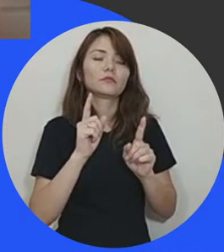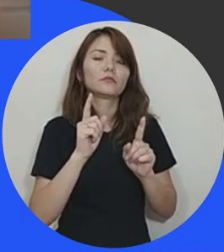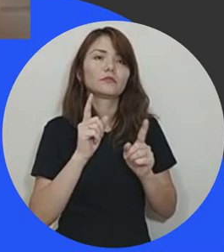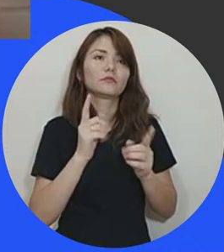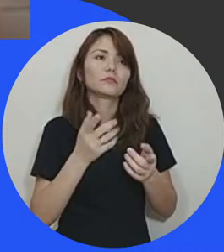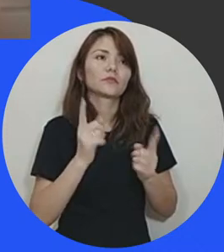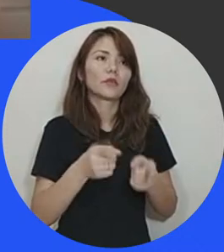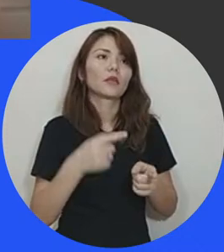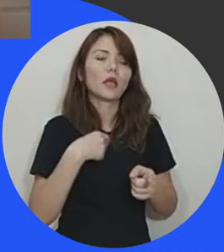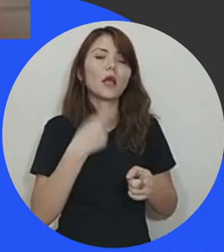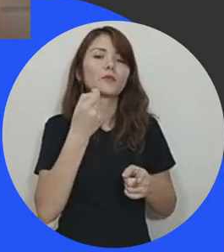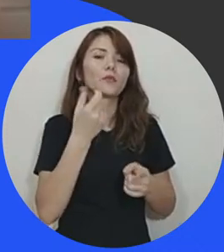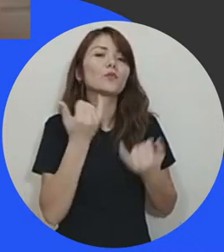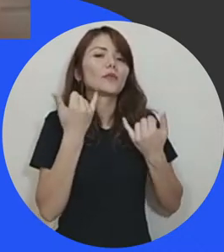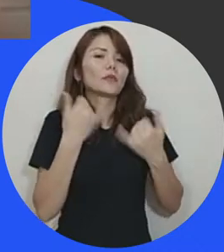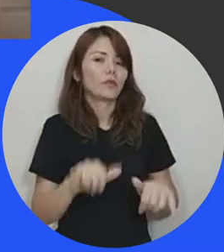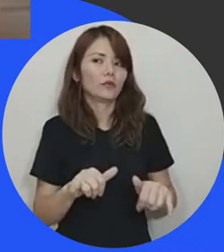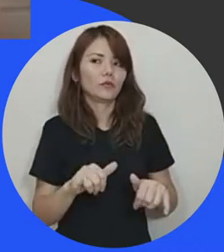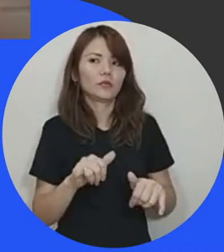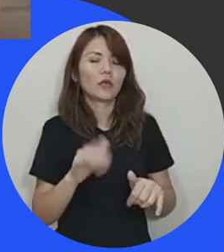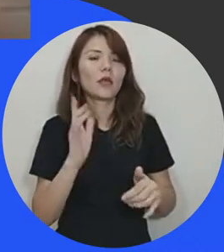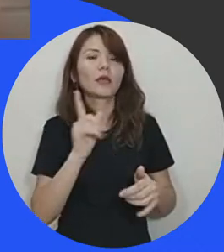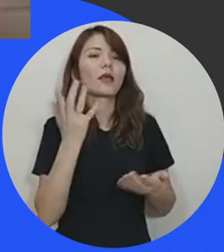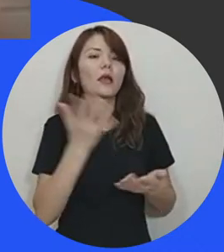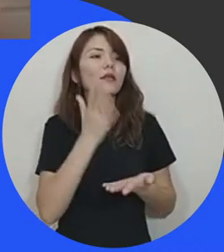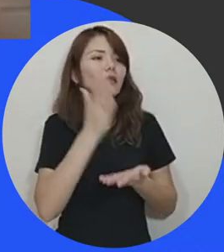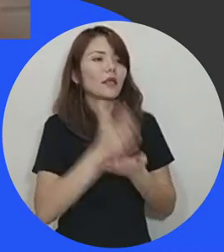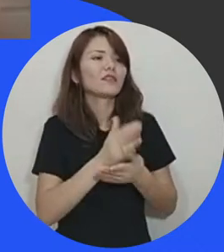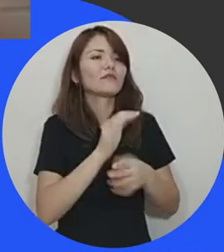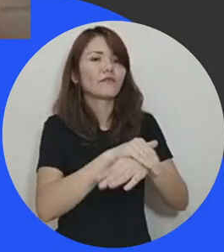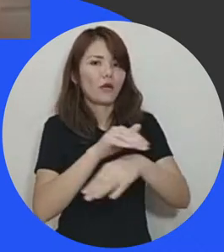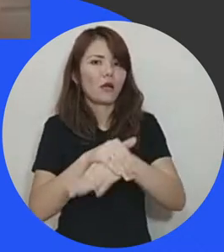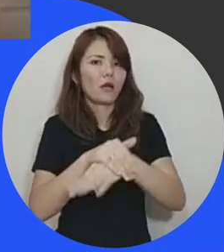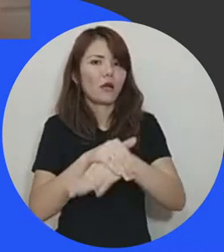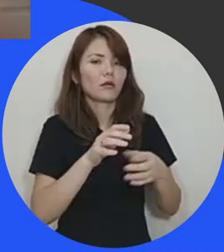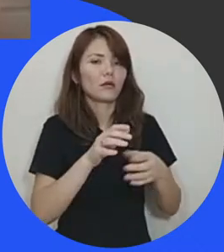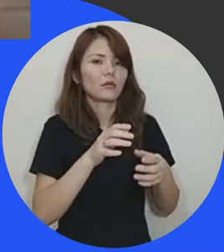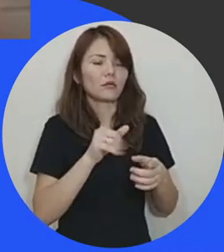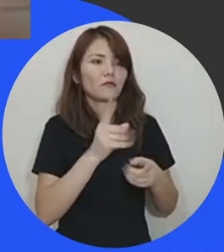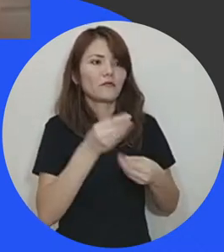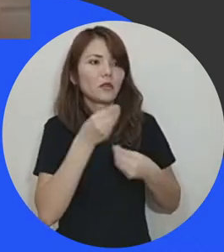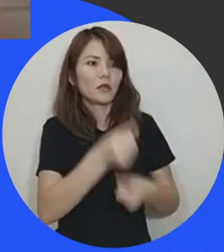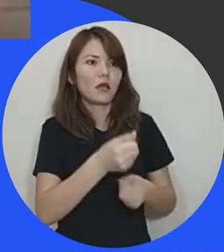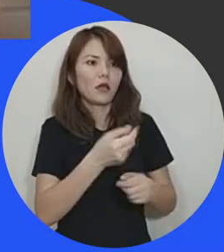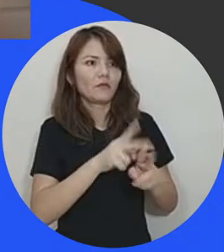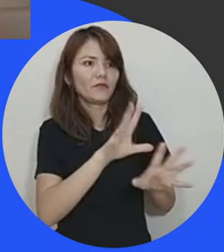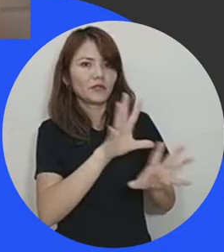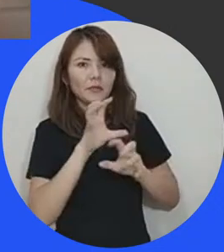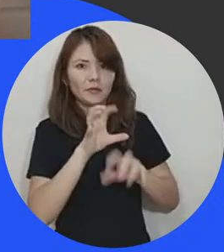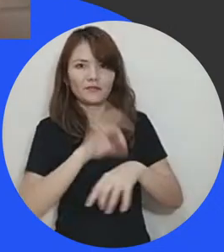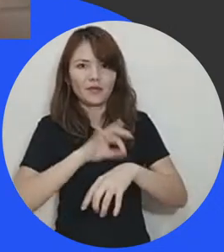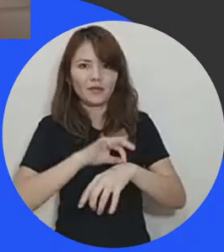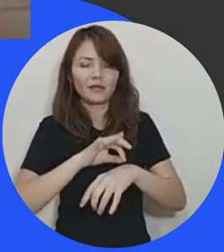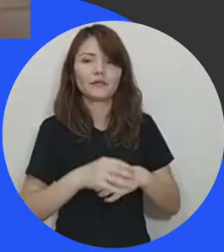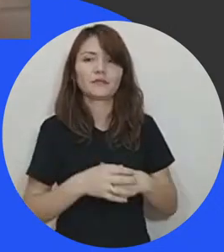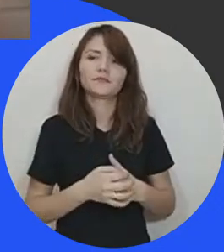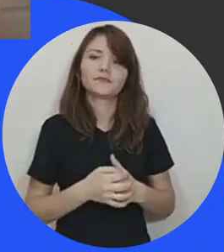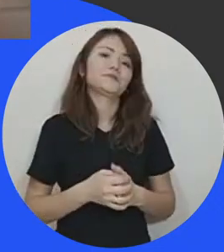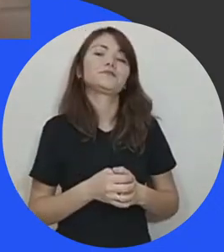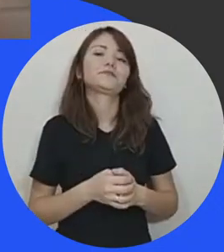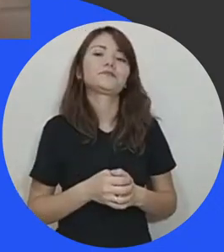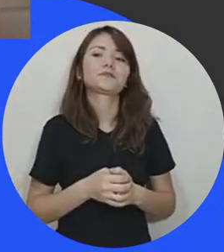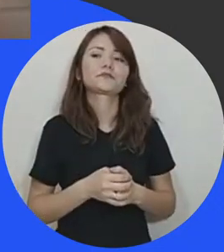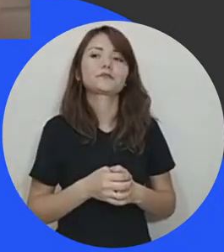having predispositions to more severe outcomes. Is there a way to use genome editing techniques